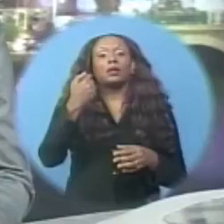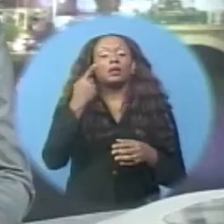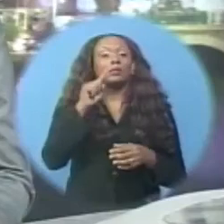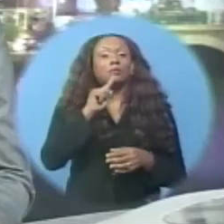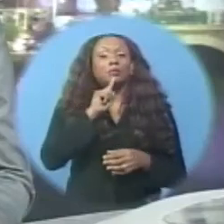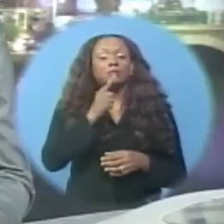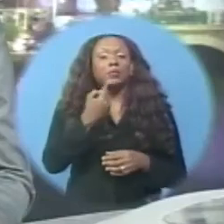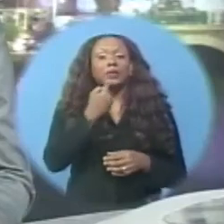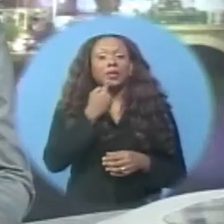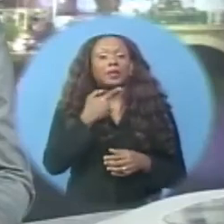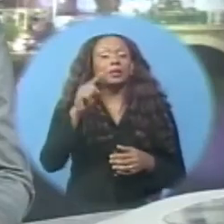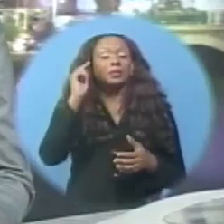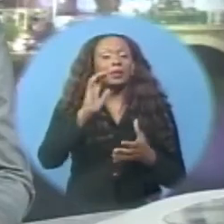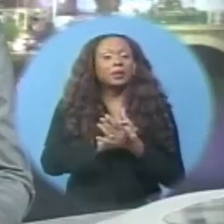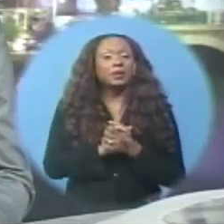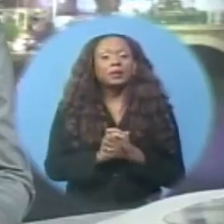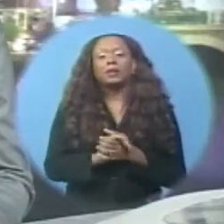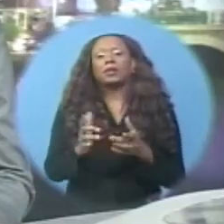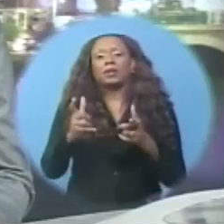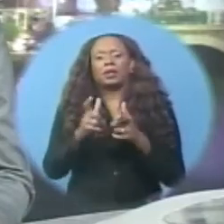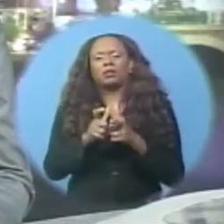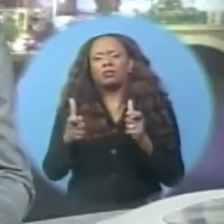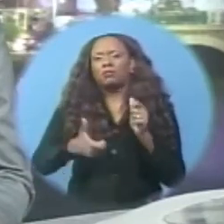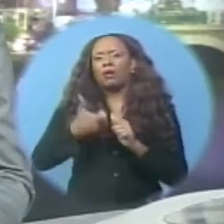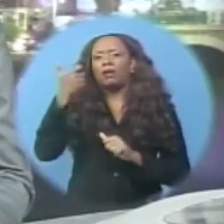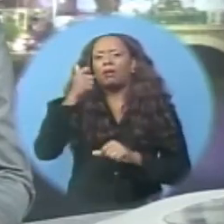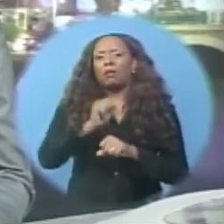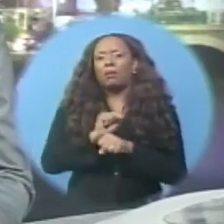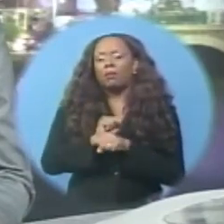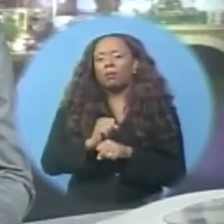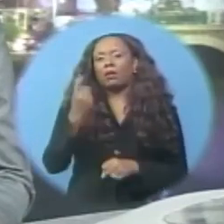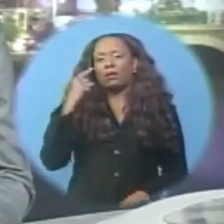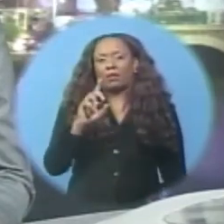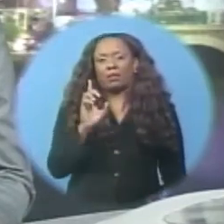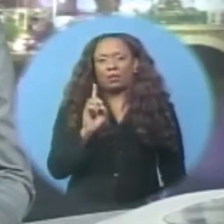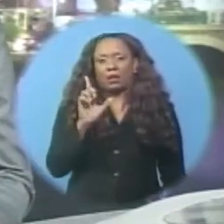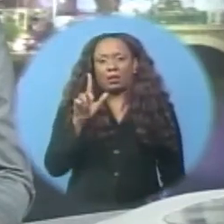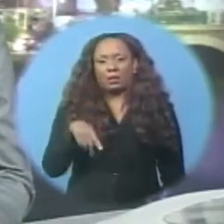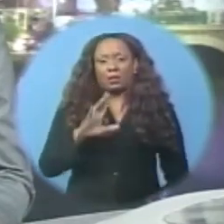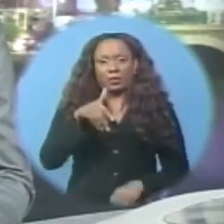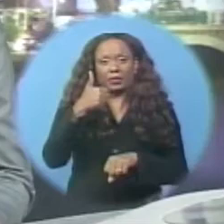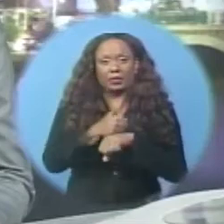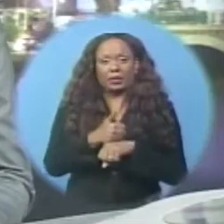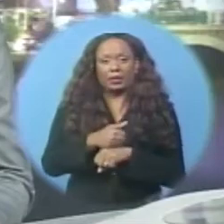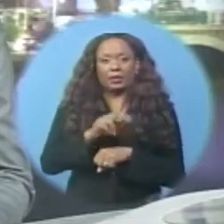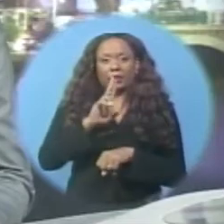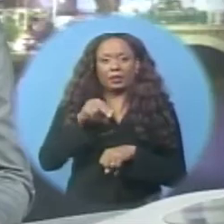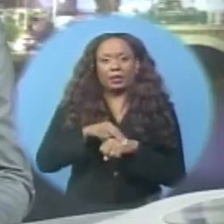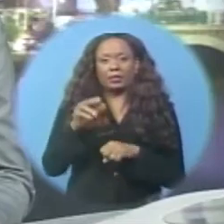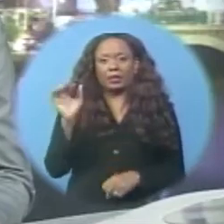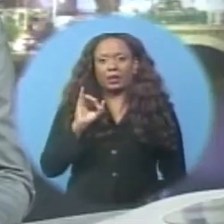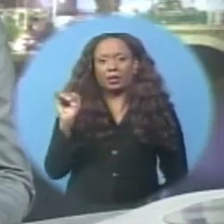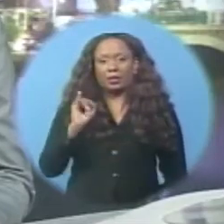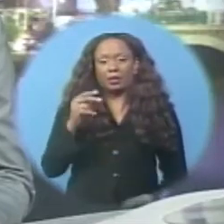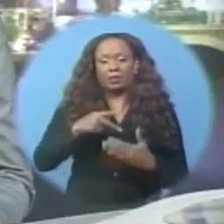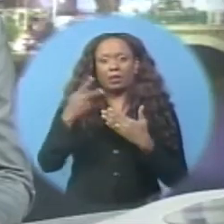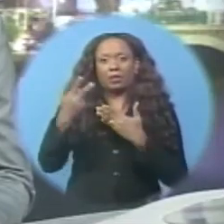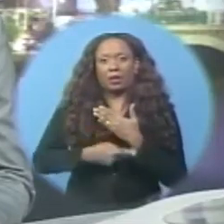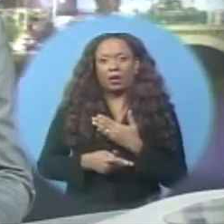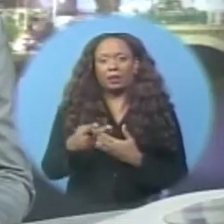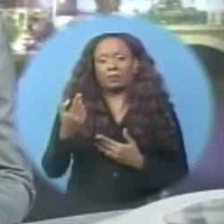is today. However, above all, he believes the greatest work of the party to date is the establishment of the National Insurance Scheme